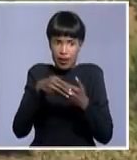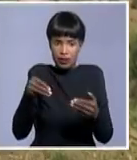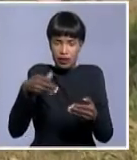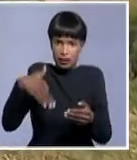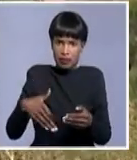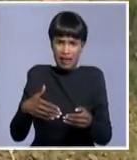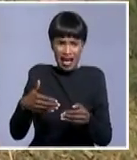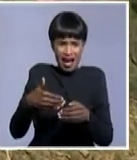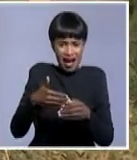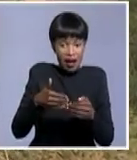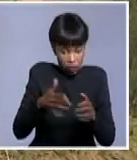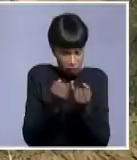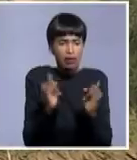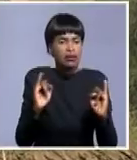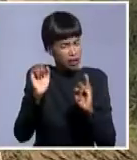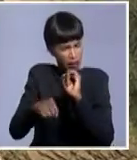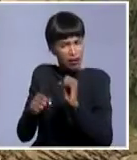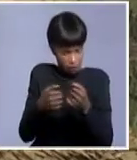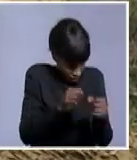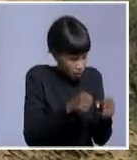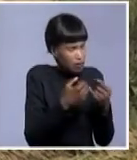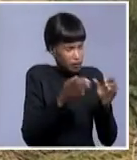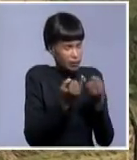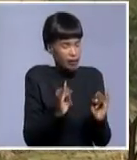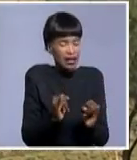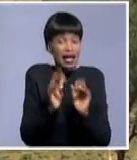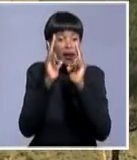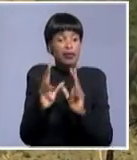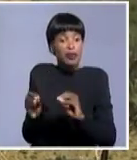since independence? Since independence. And we have resettled